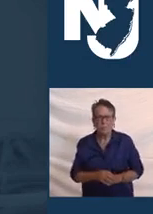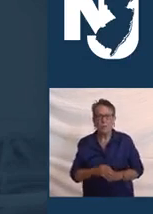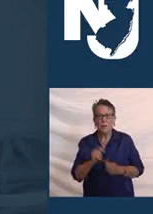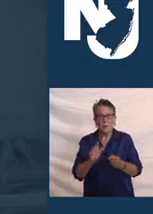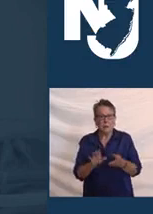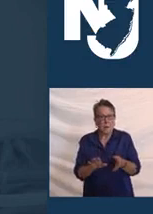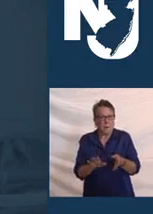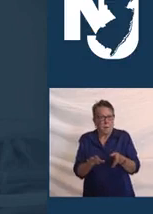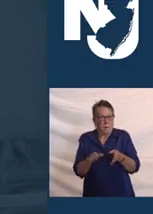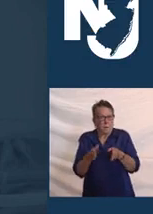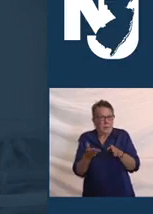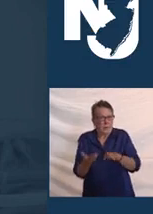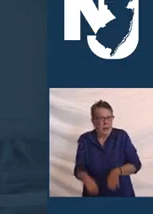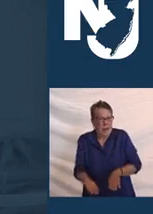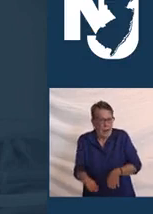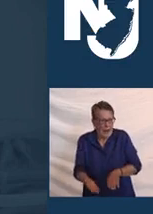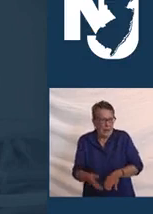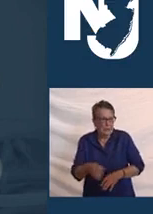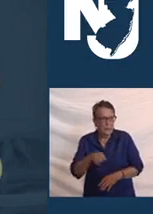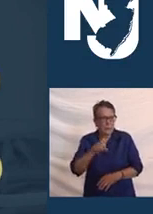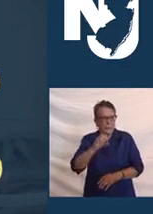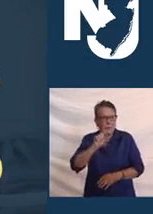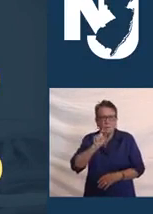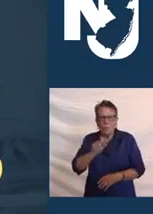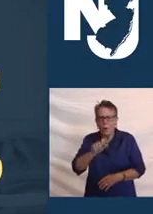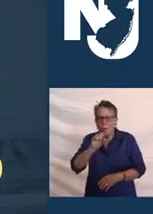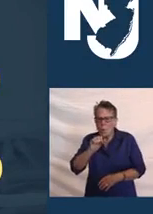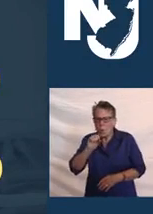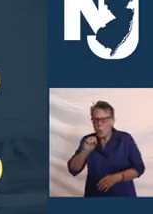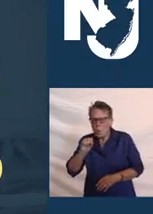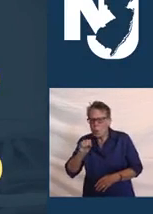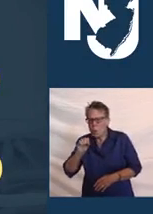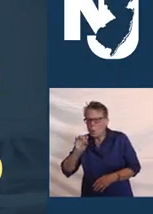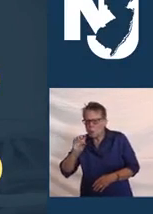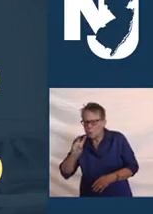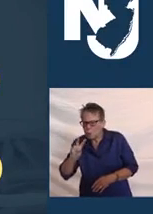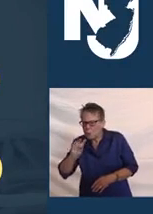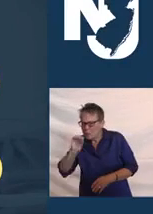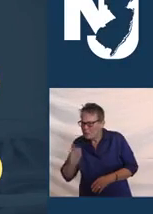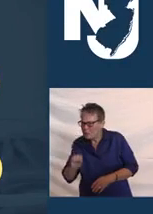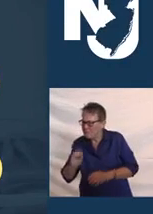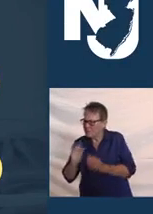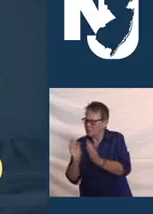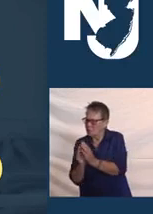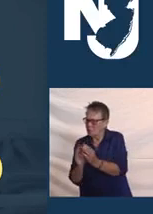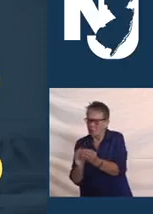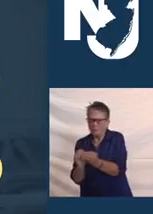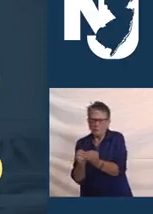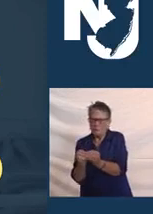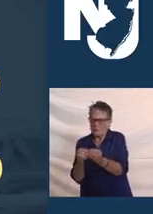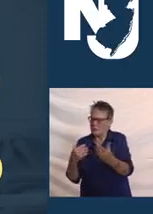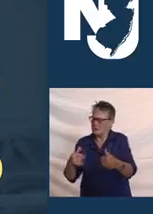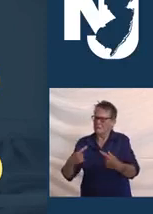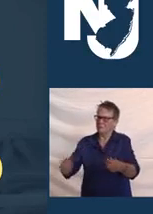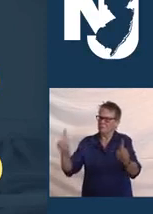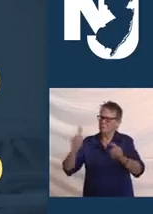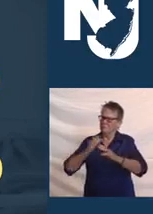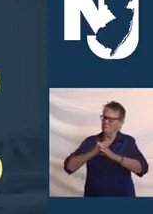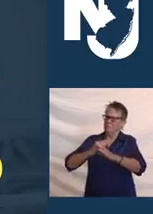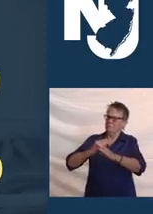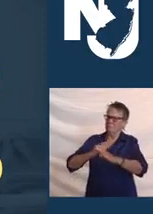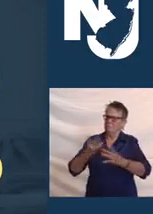0.002%. Now here's the data specifically for August 30th to September 6th. And